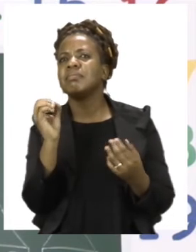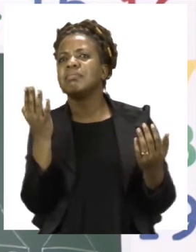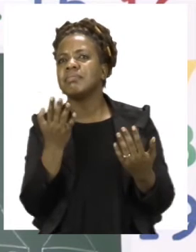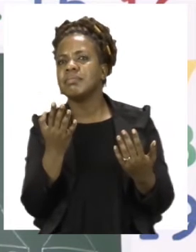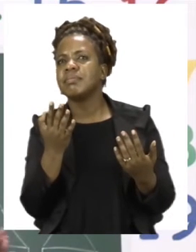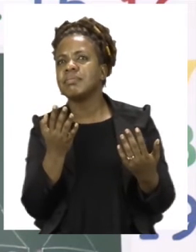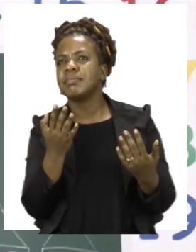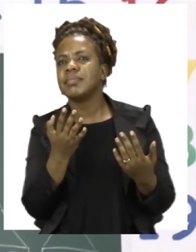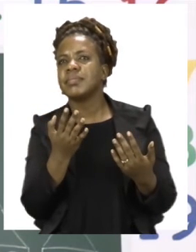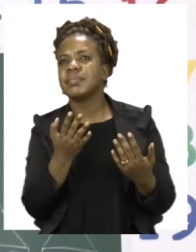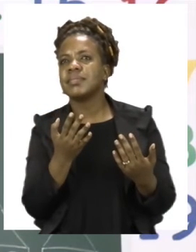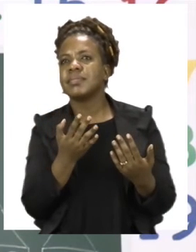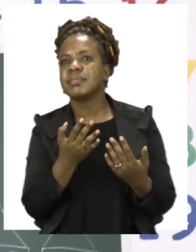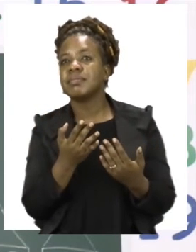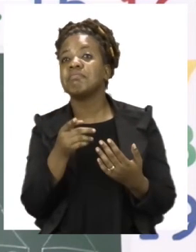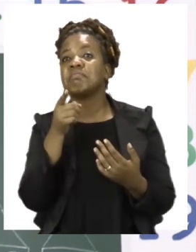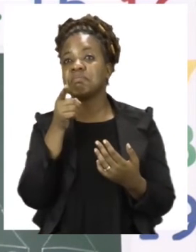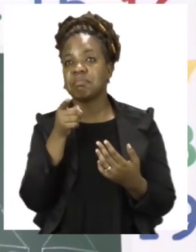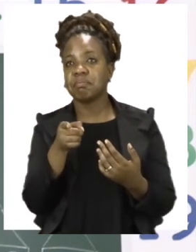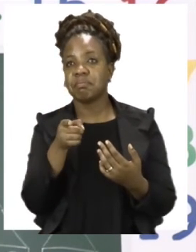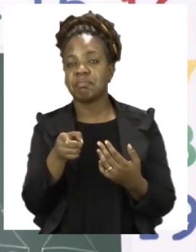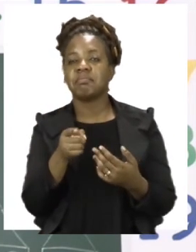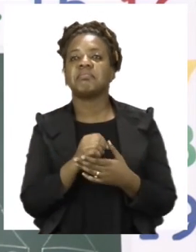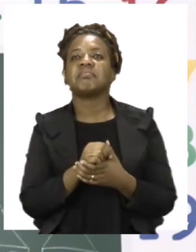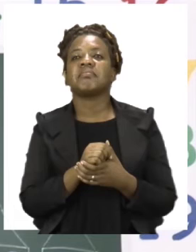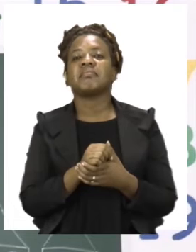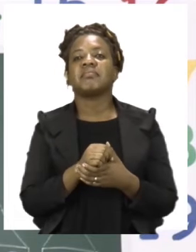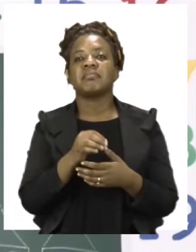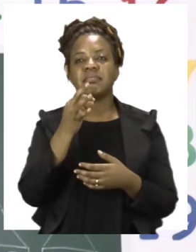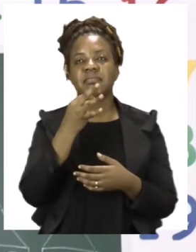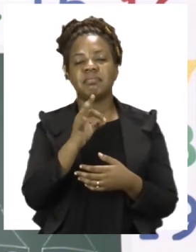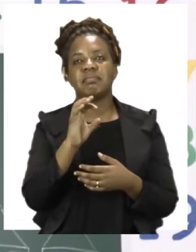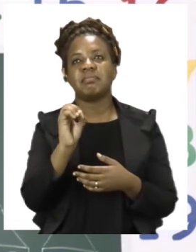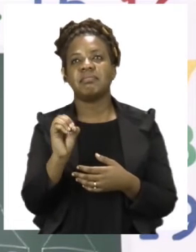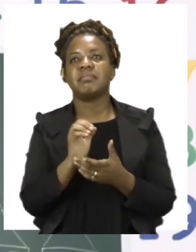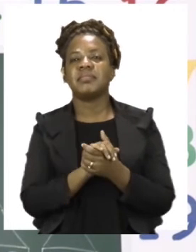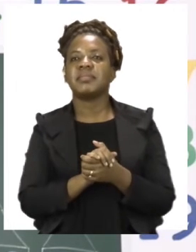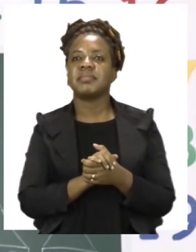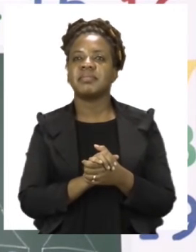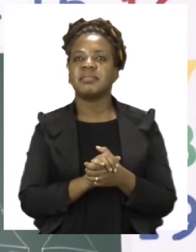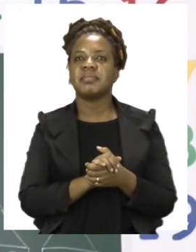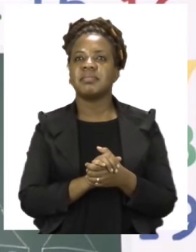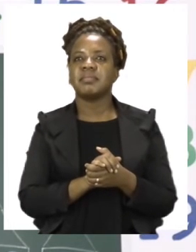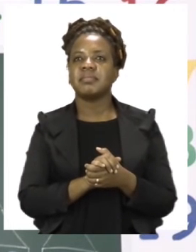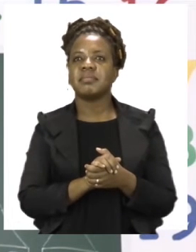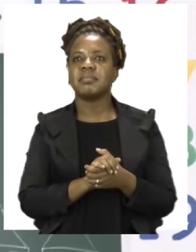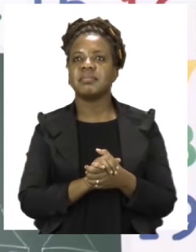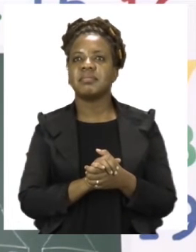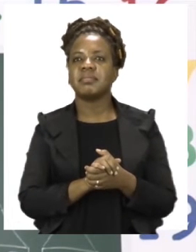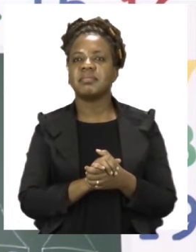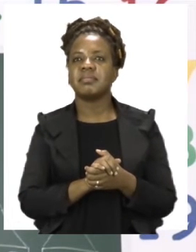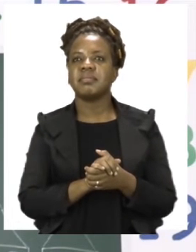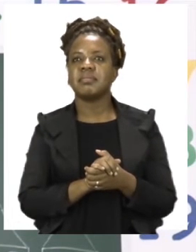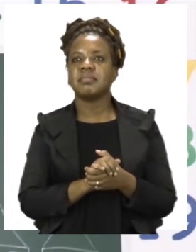30, all the way going down to 90. And remember, we choose the two houses where the number